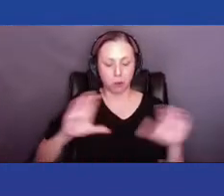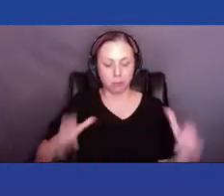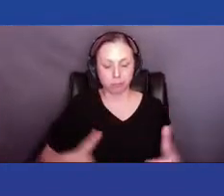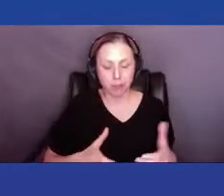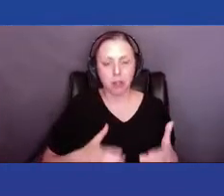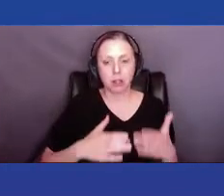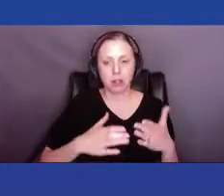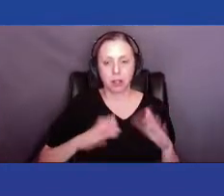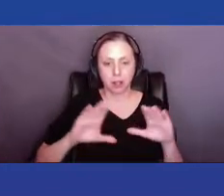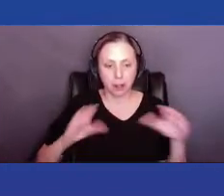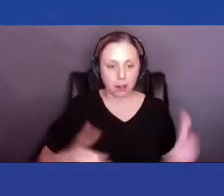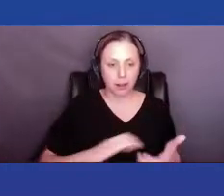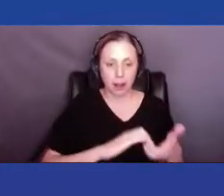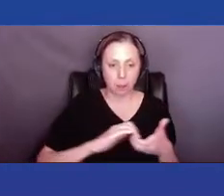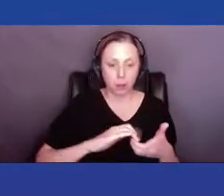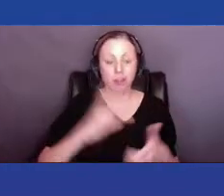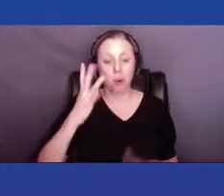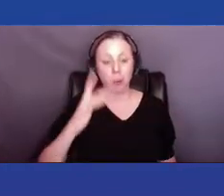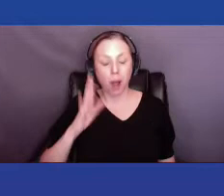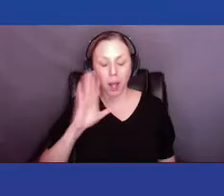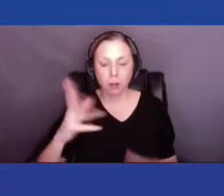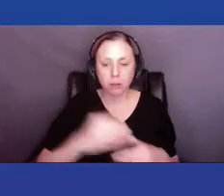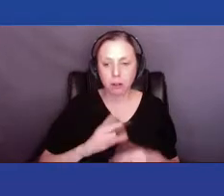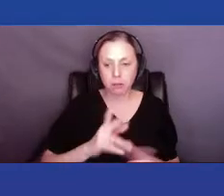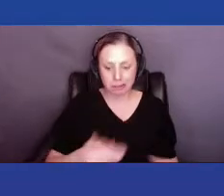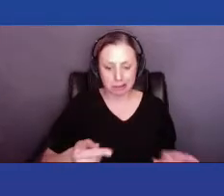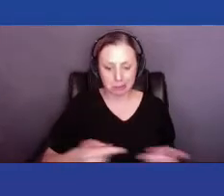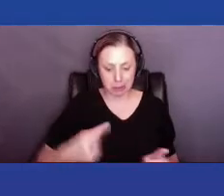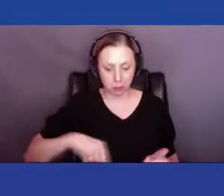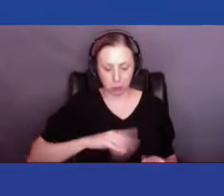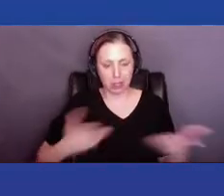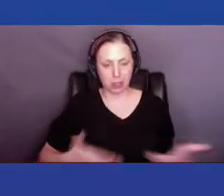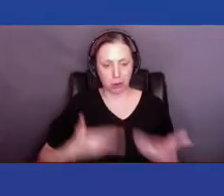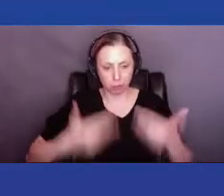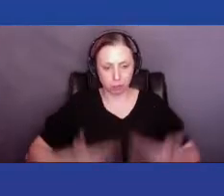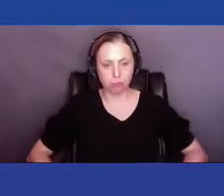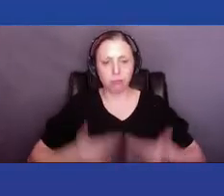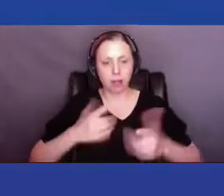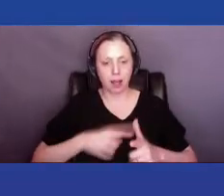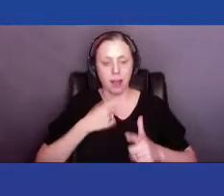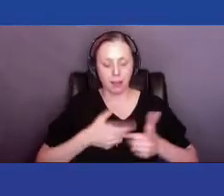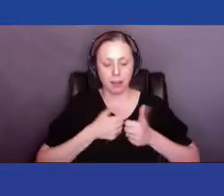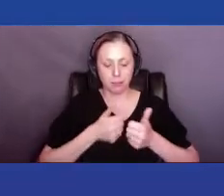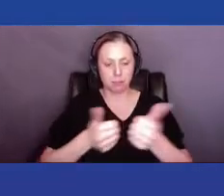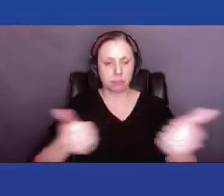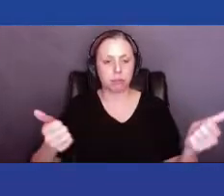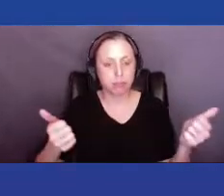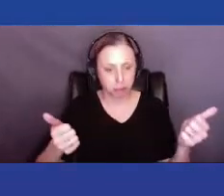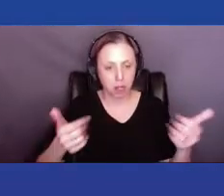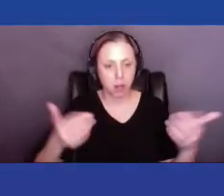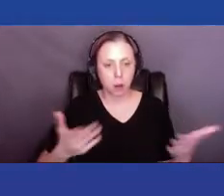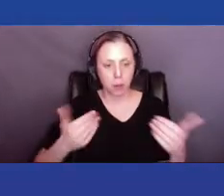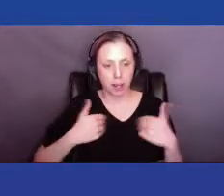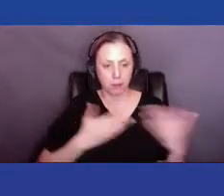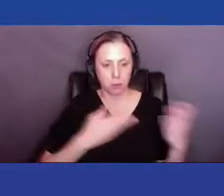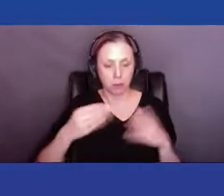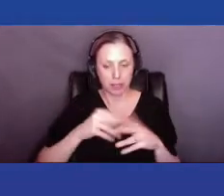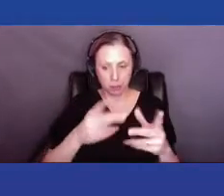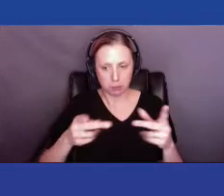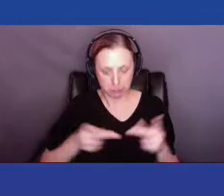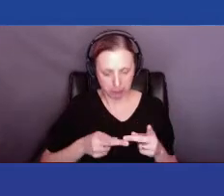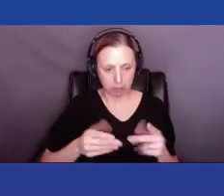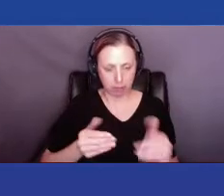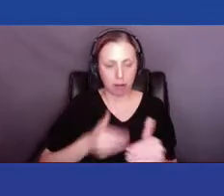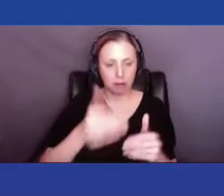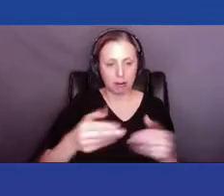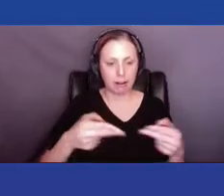as we are and start to unearth more of what we have to bring into the space. Next